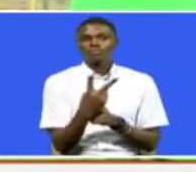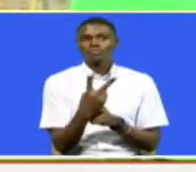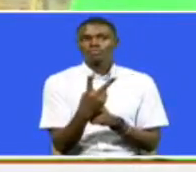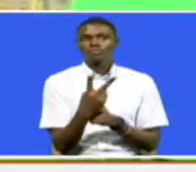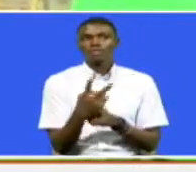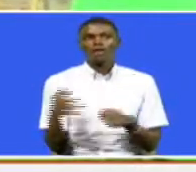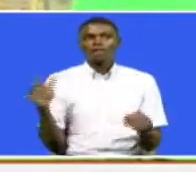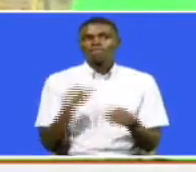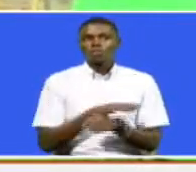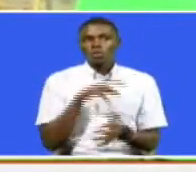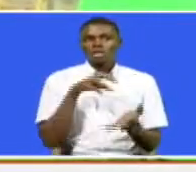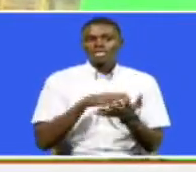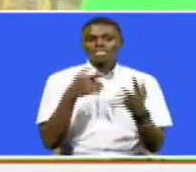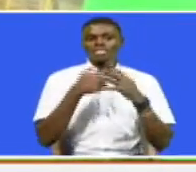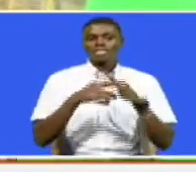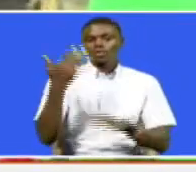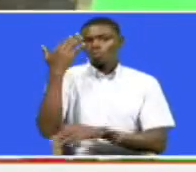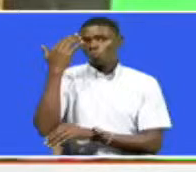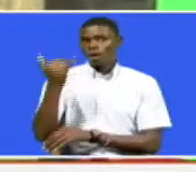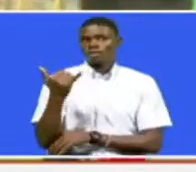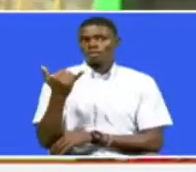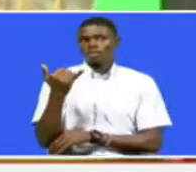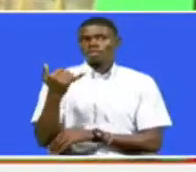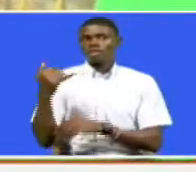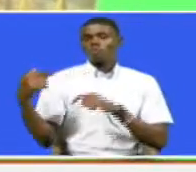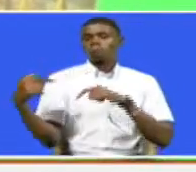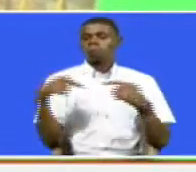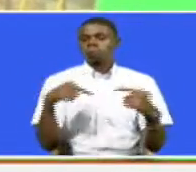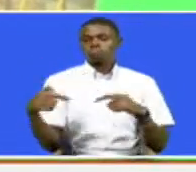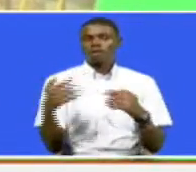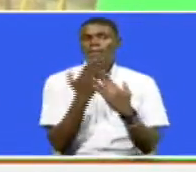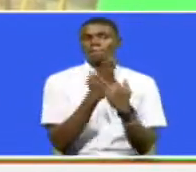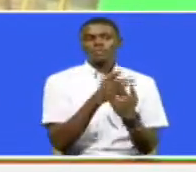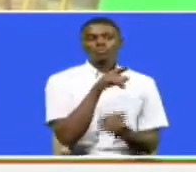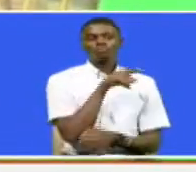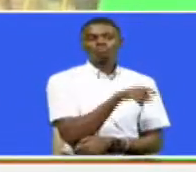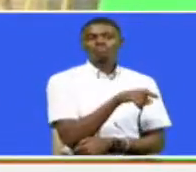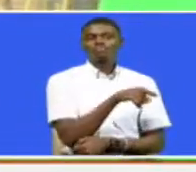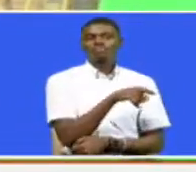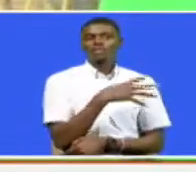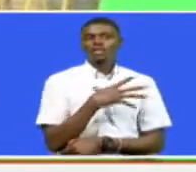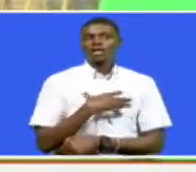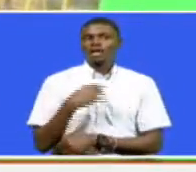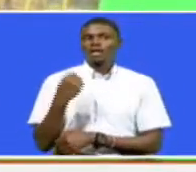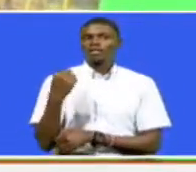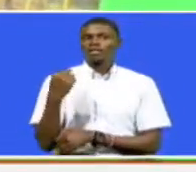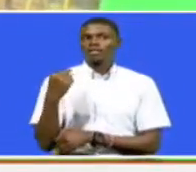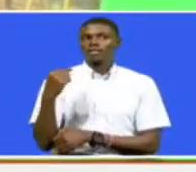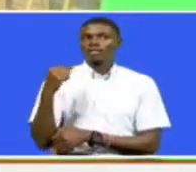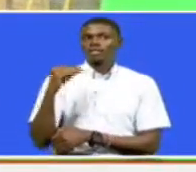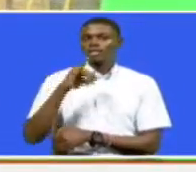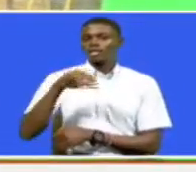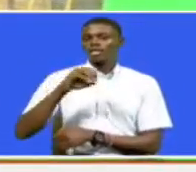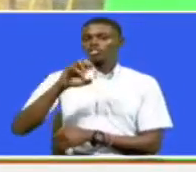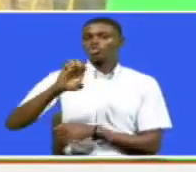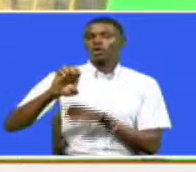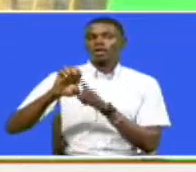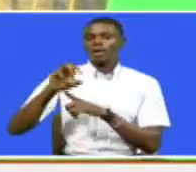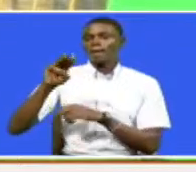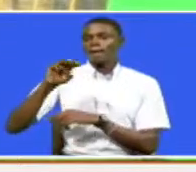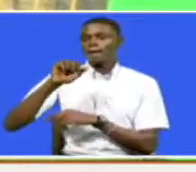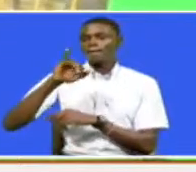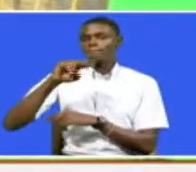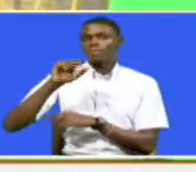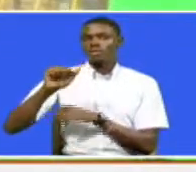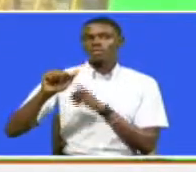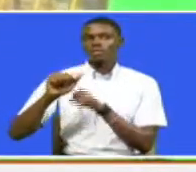The whole case started because of a disagreement between him and Joel Minor Rudi